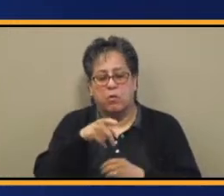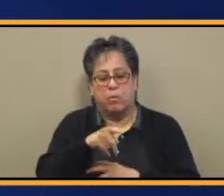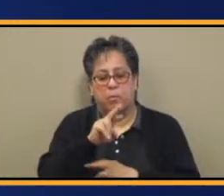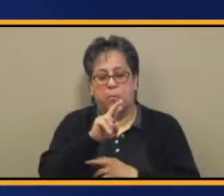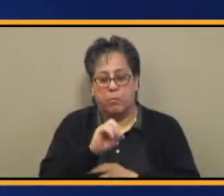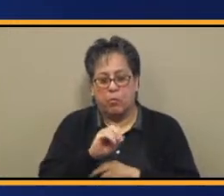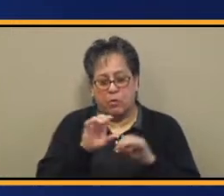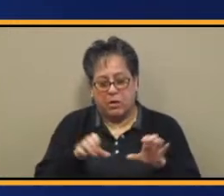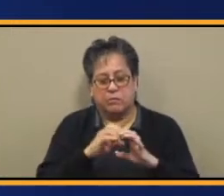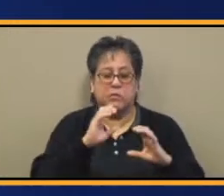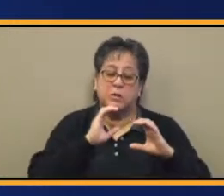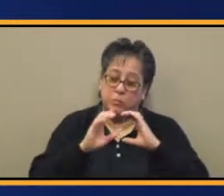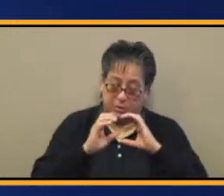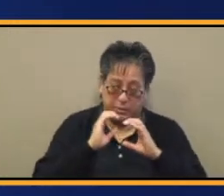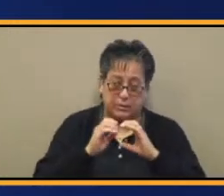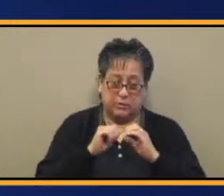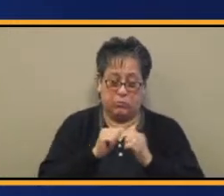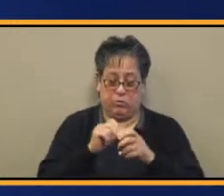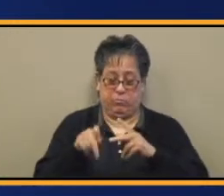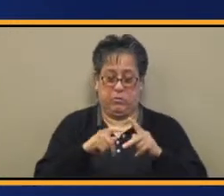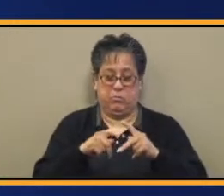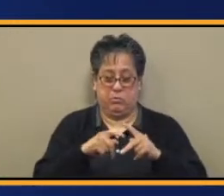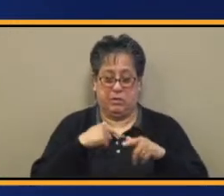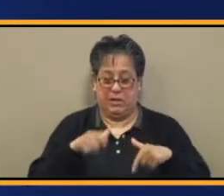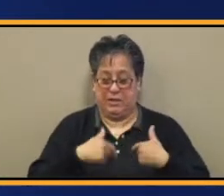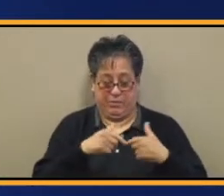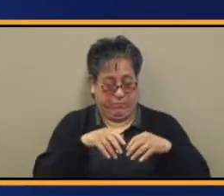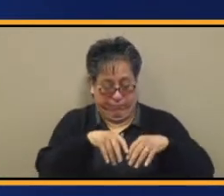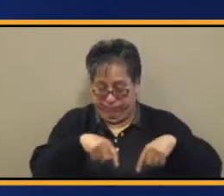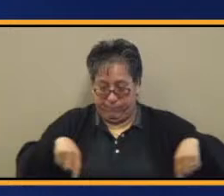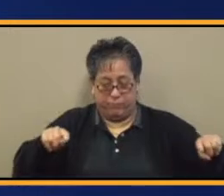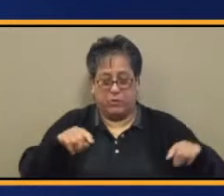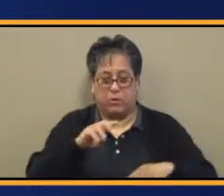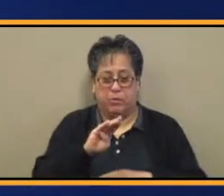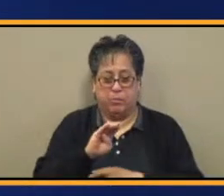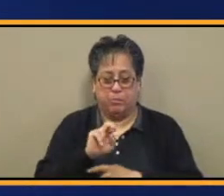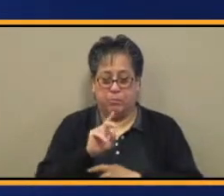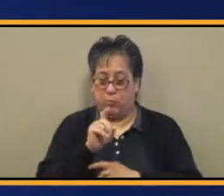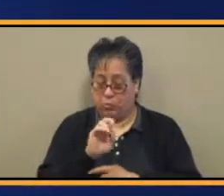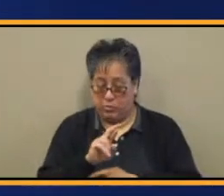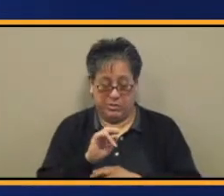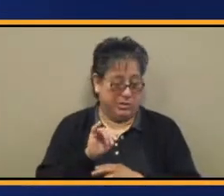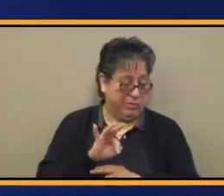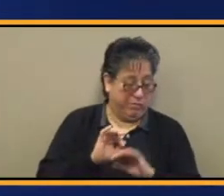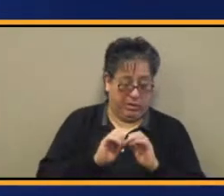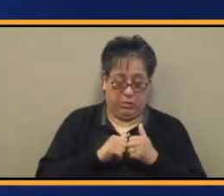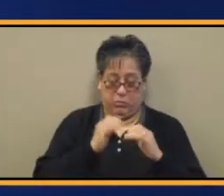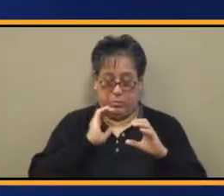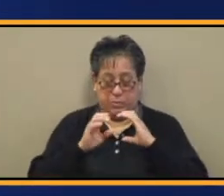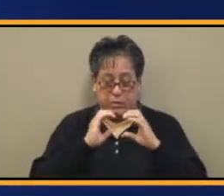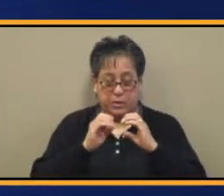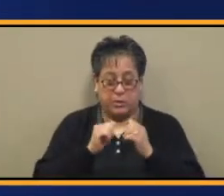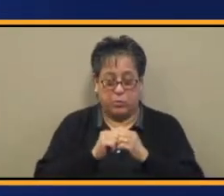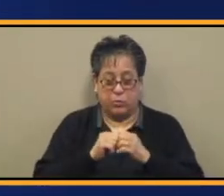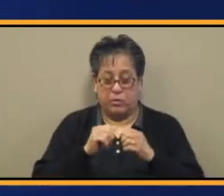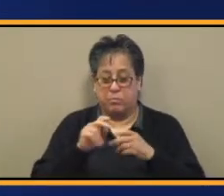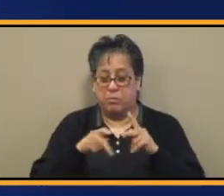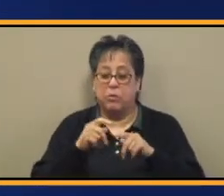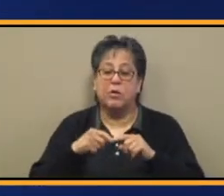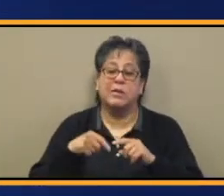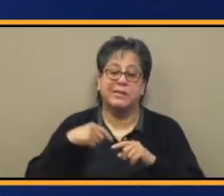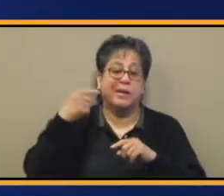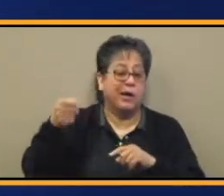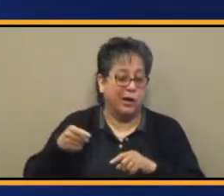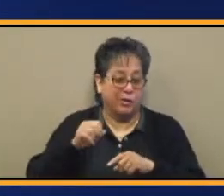proactive communication with the residents along the border. And if there is a way to communicate with folks on the other side of the